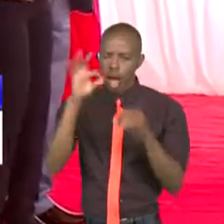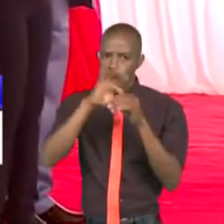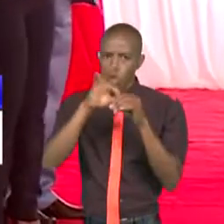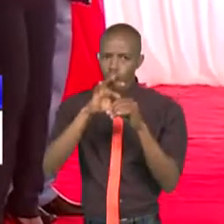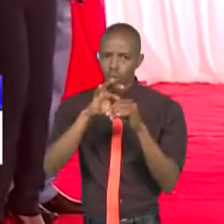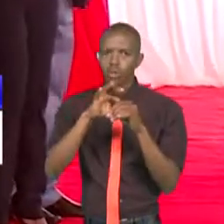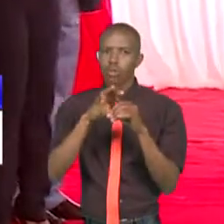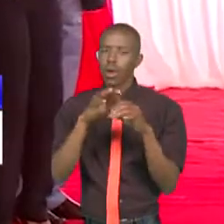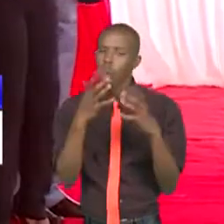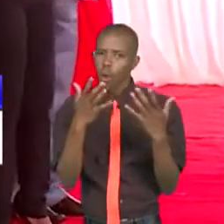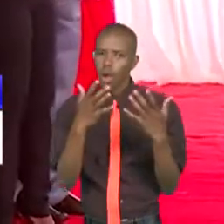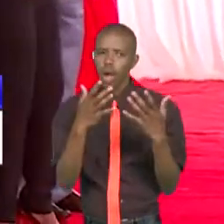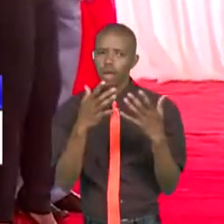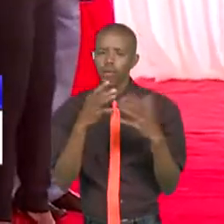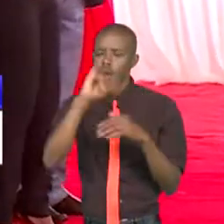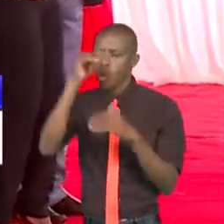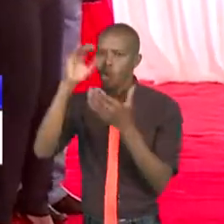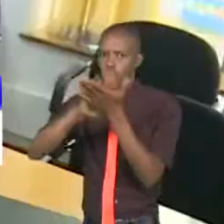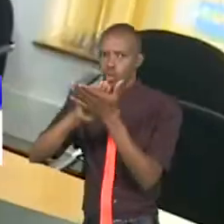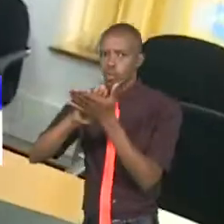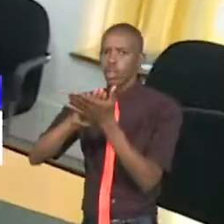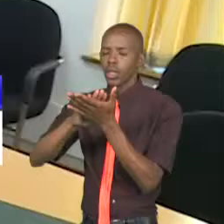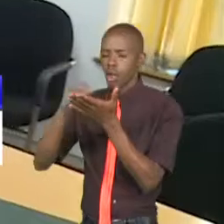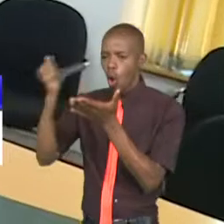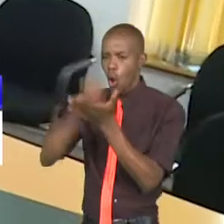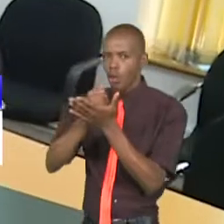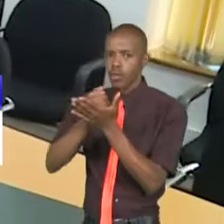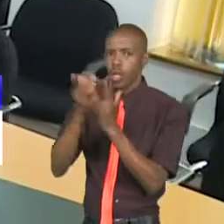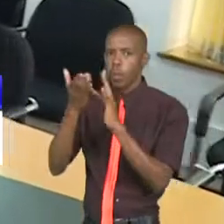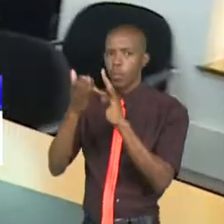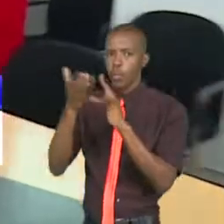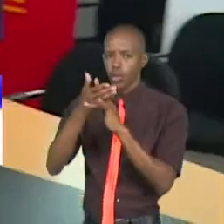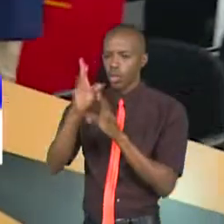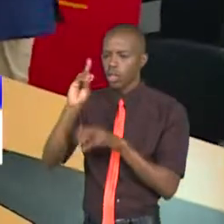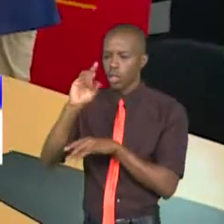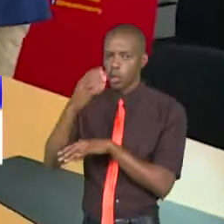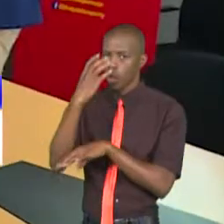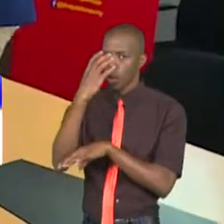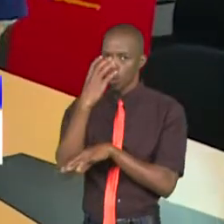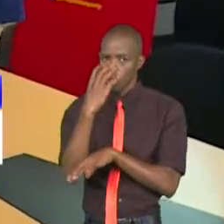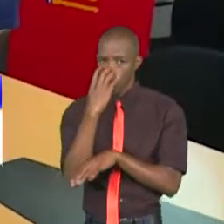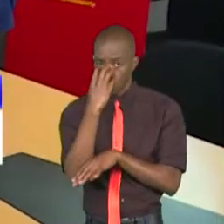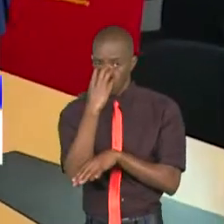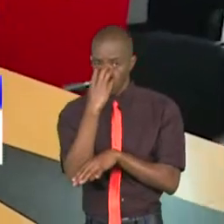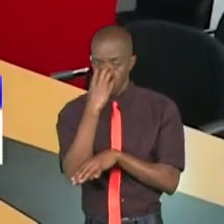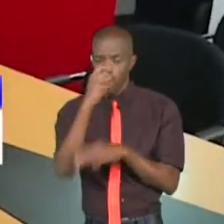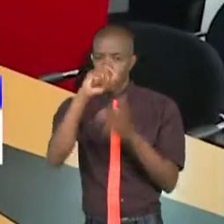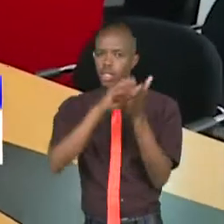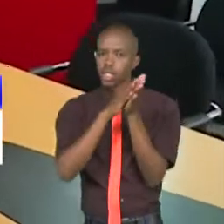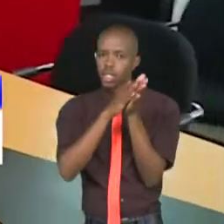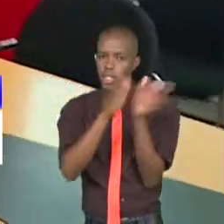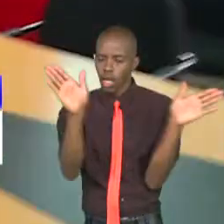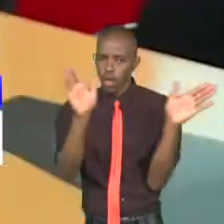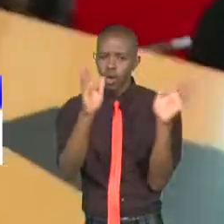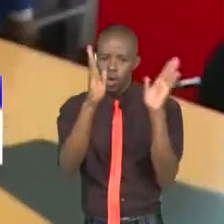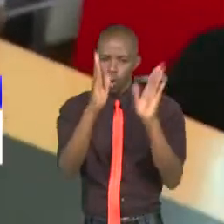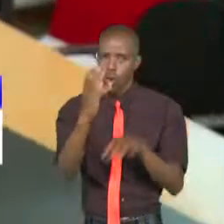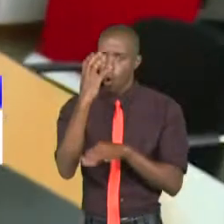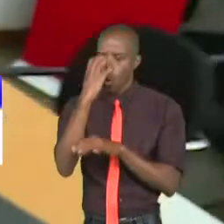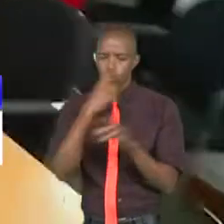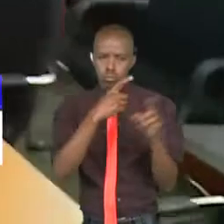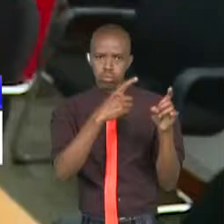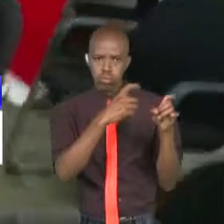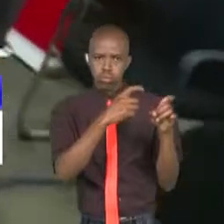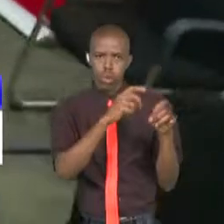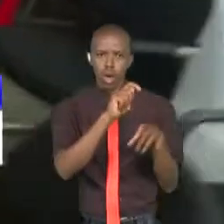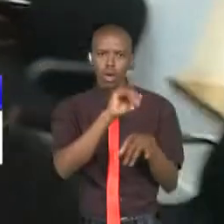scuffle ensured at the Jubilee headquarters between the Deputy President William Ruto and the Jubilee Secretary General Raphael Tuju. Ruto accused Tuju of